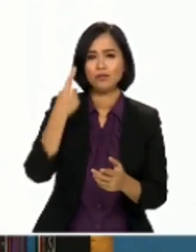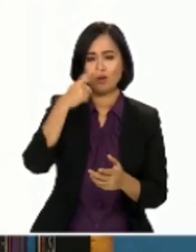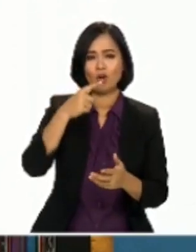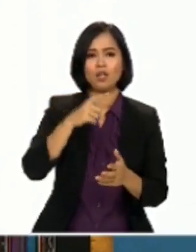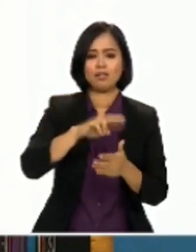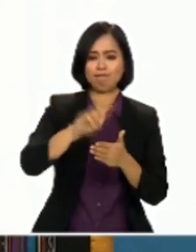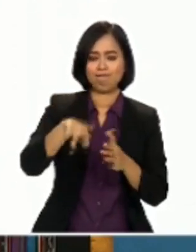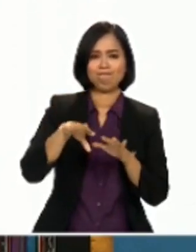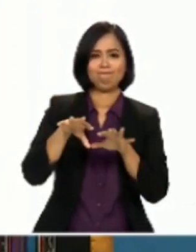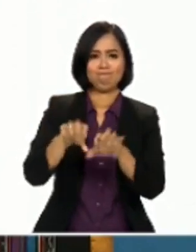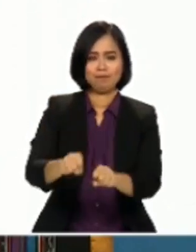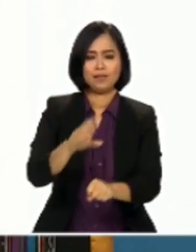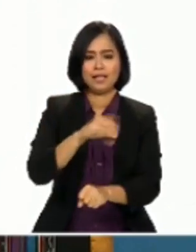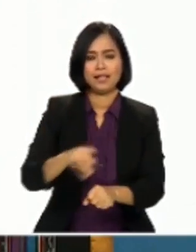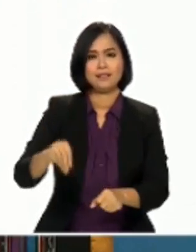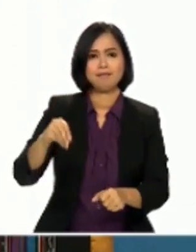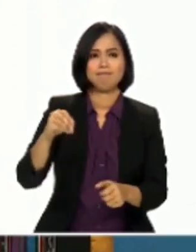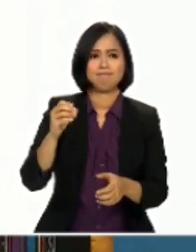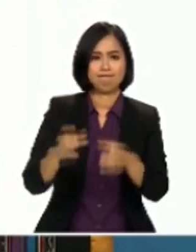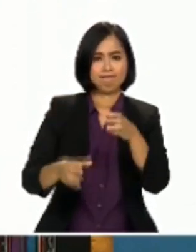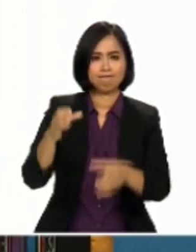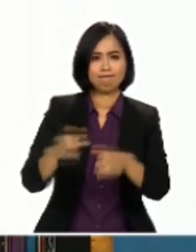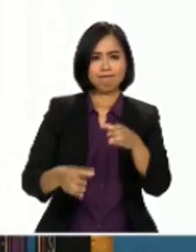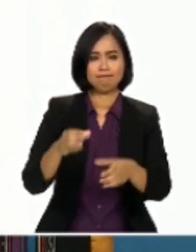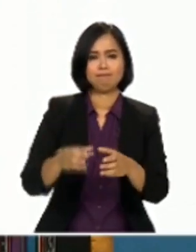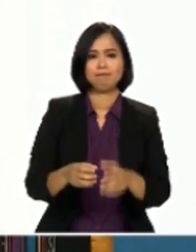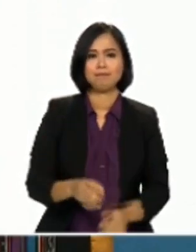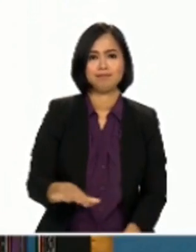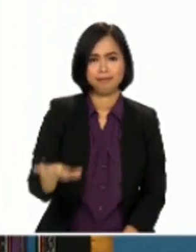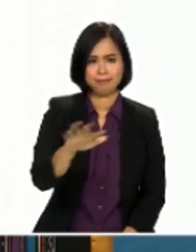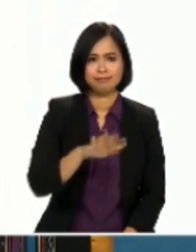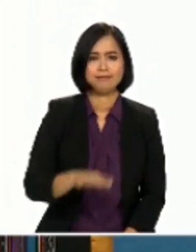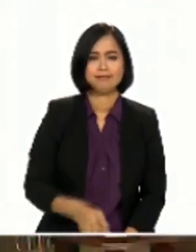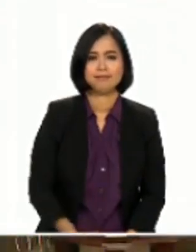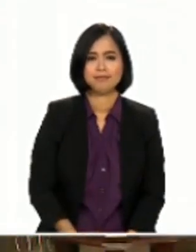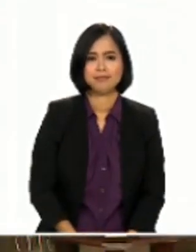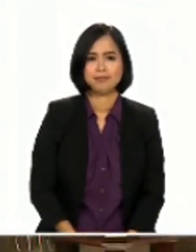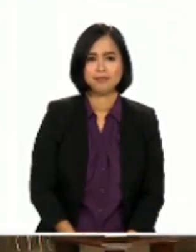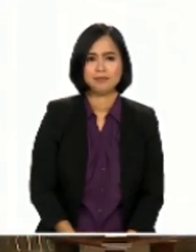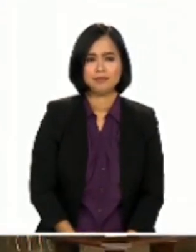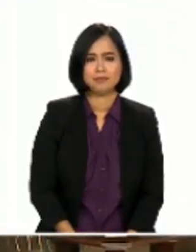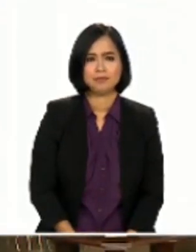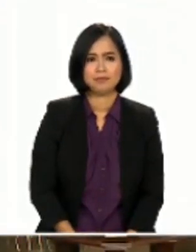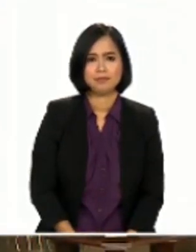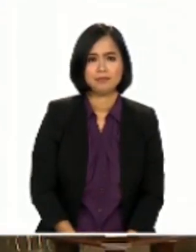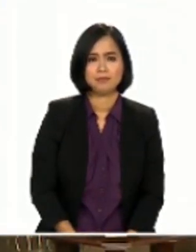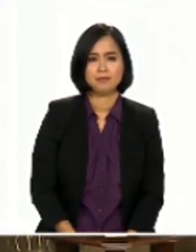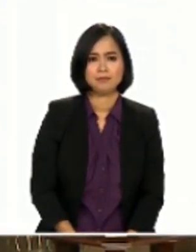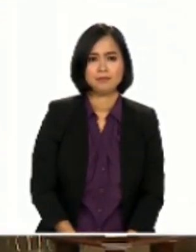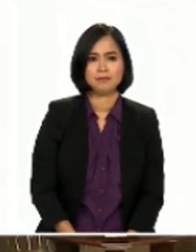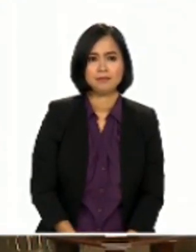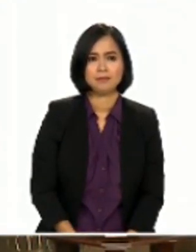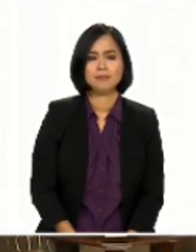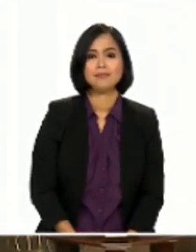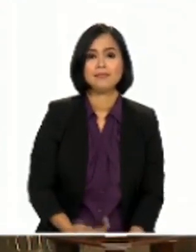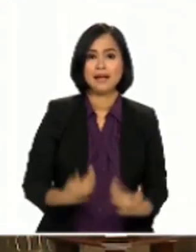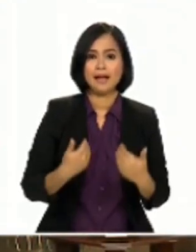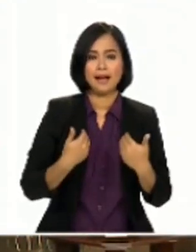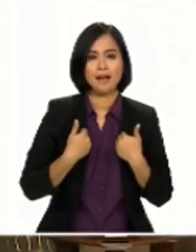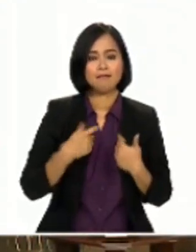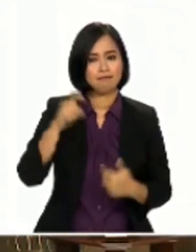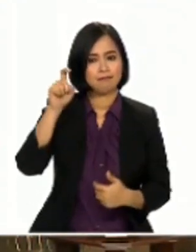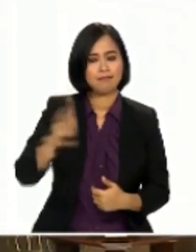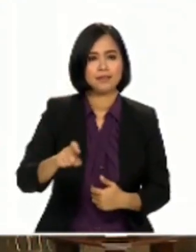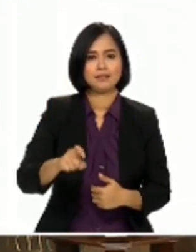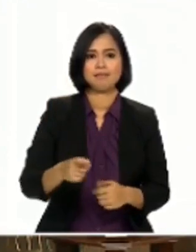and prosecution of criminals. These culprits will have their day of